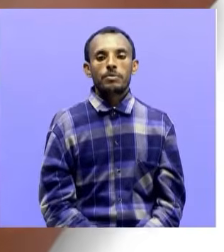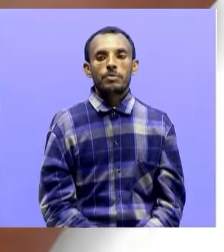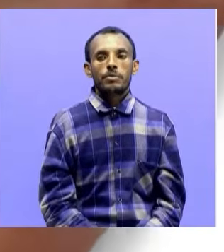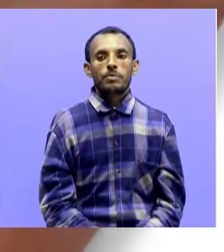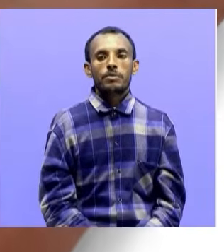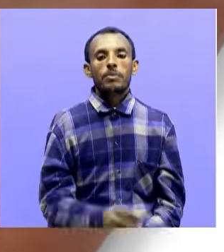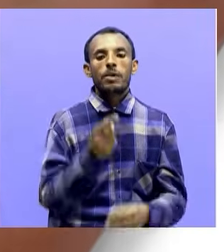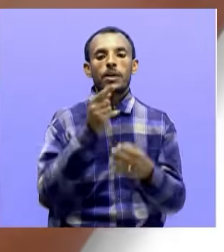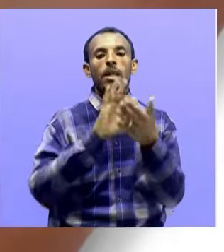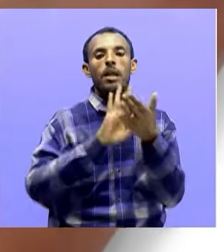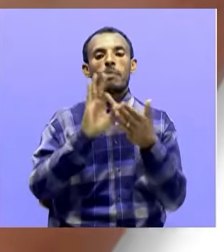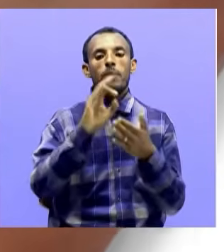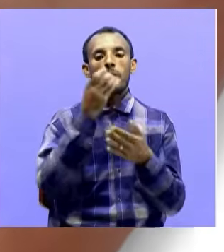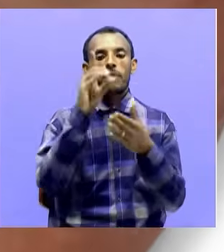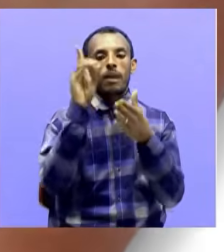of data.